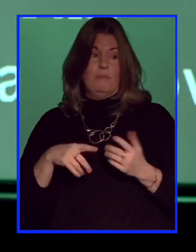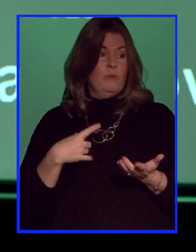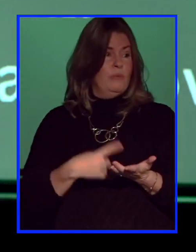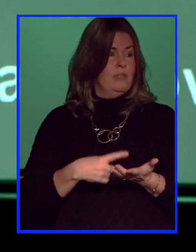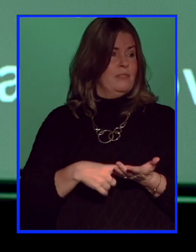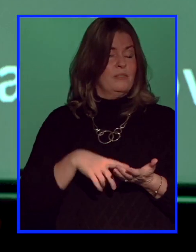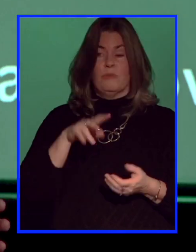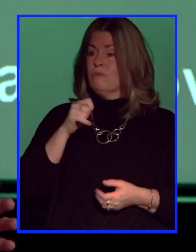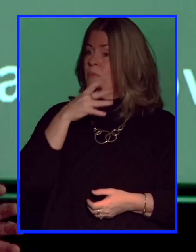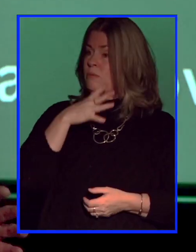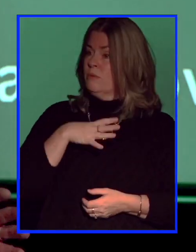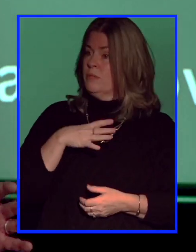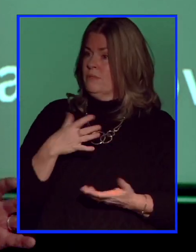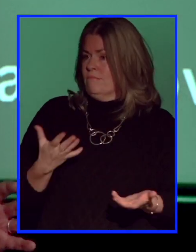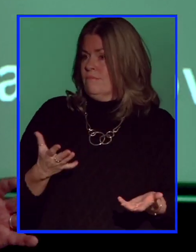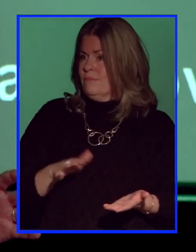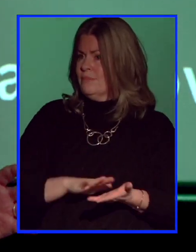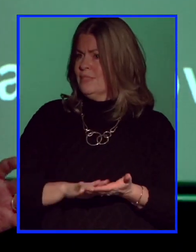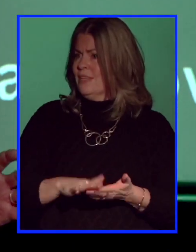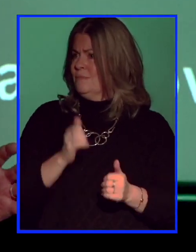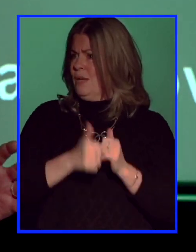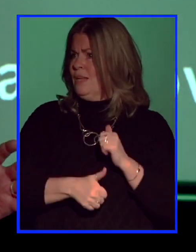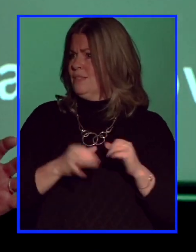yeah, they're really glad that we passed that